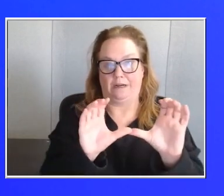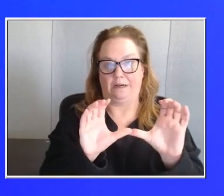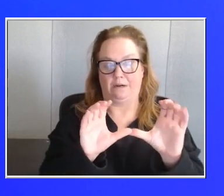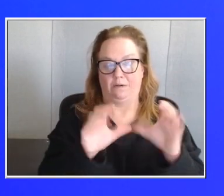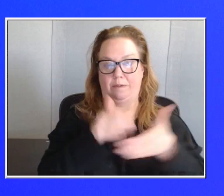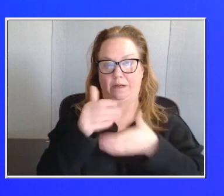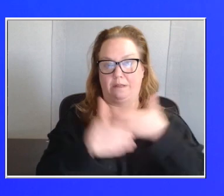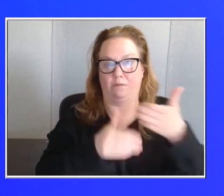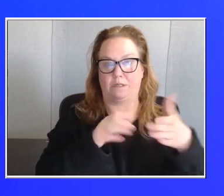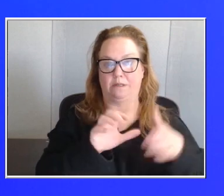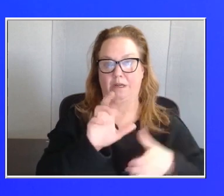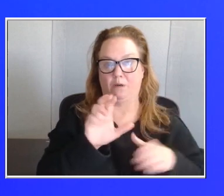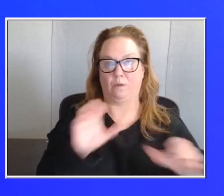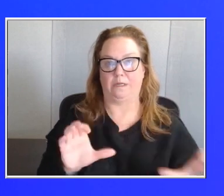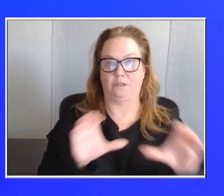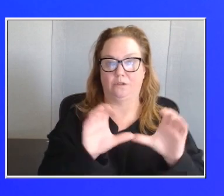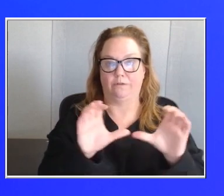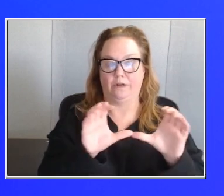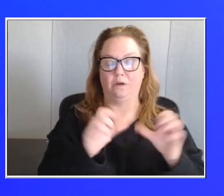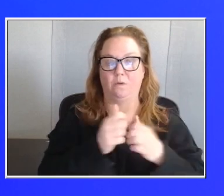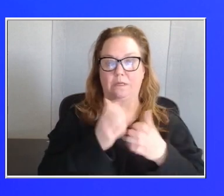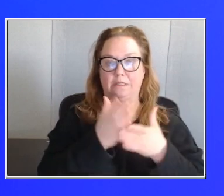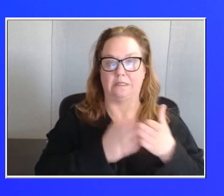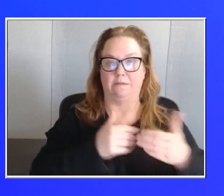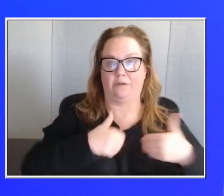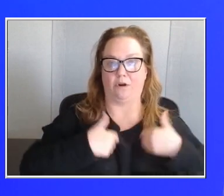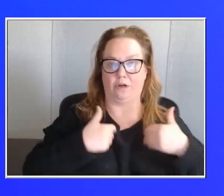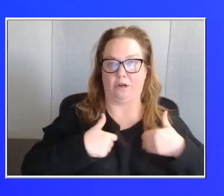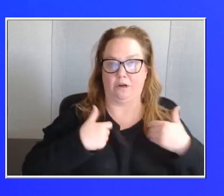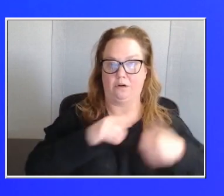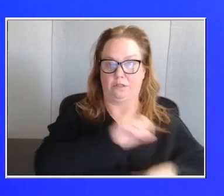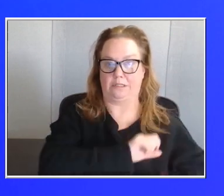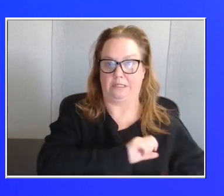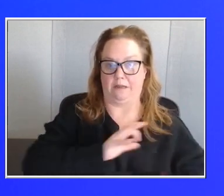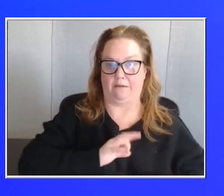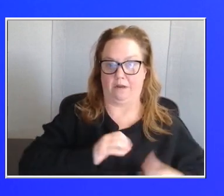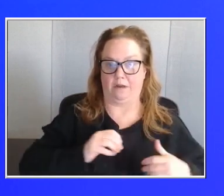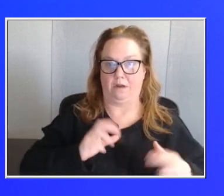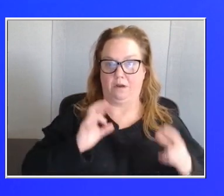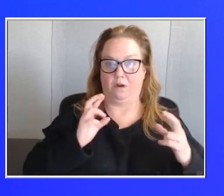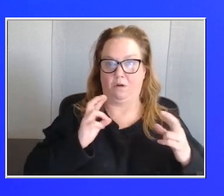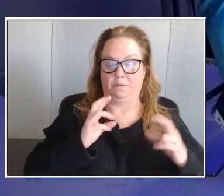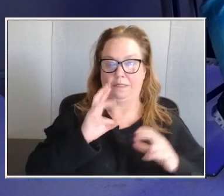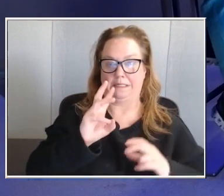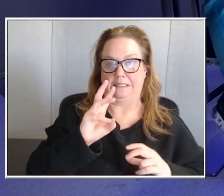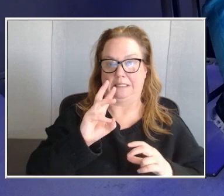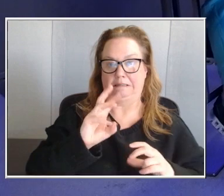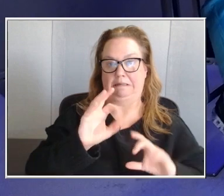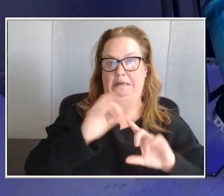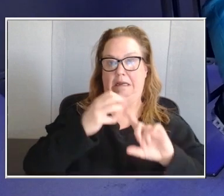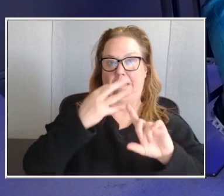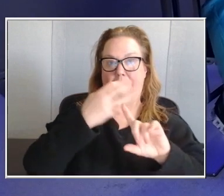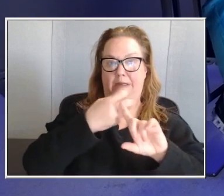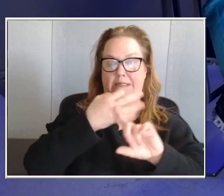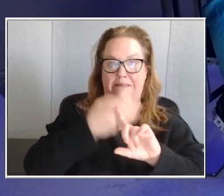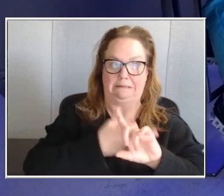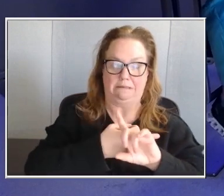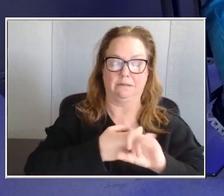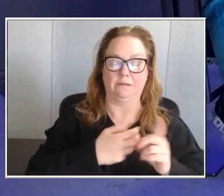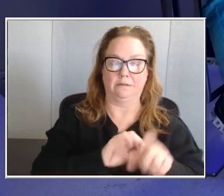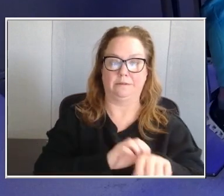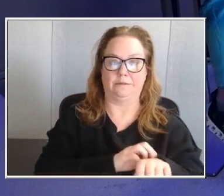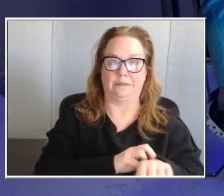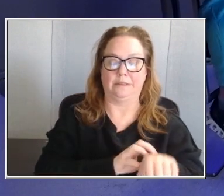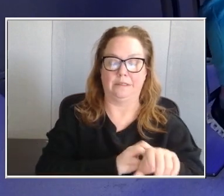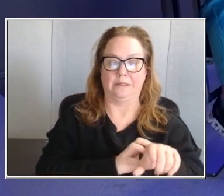of doing that with some of our younger faculty and hope to start in the next 6 to 9 months. That'll be really exciting and another way to do